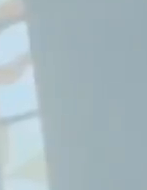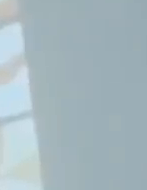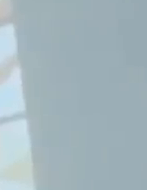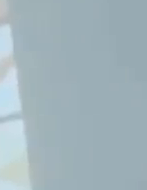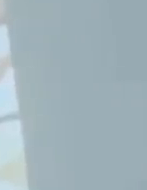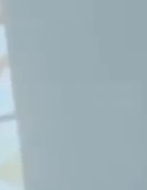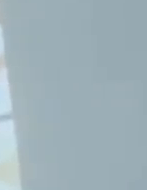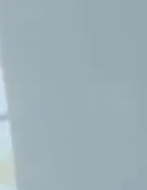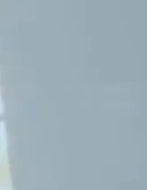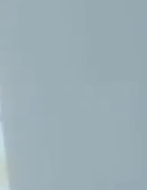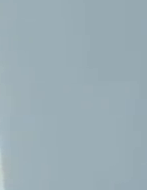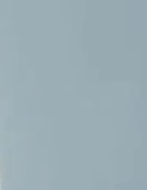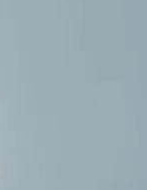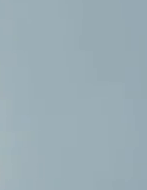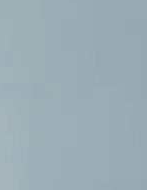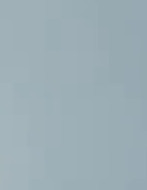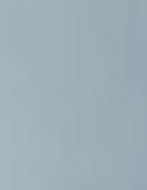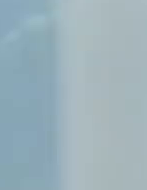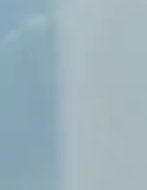Fellowship at church.